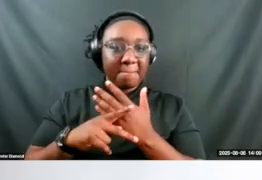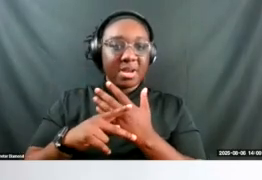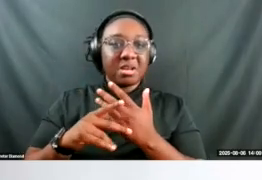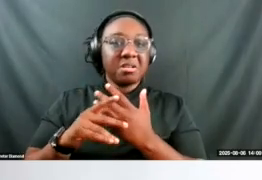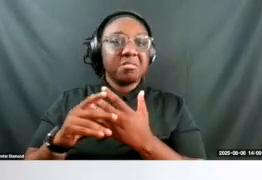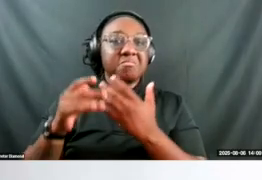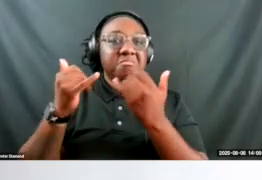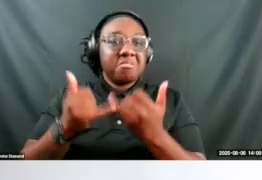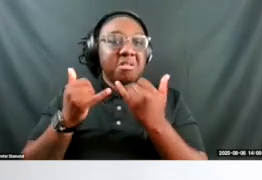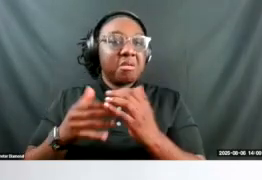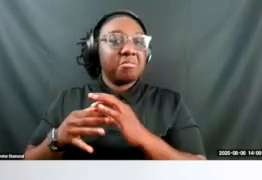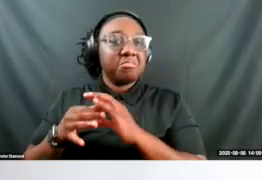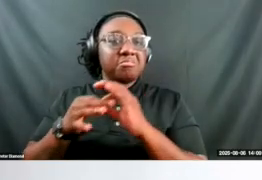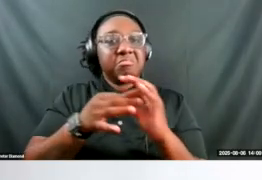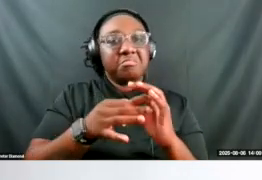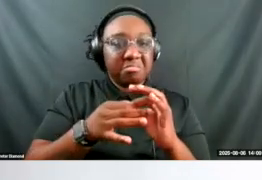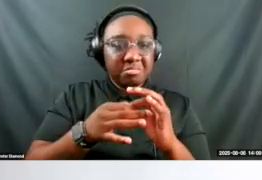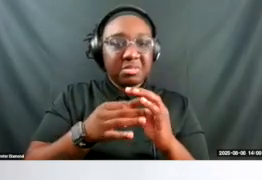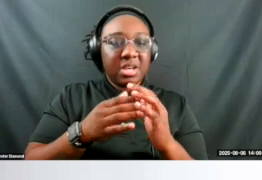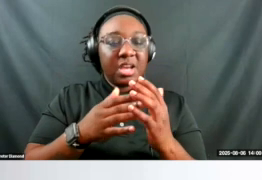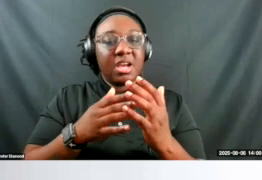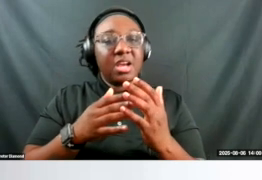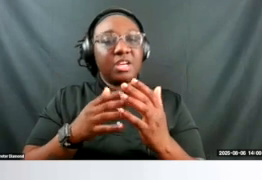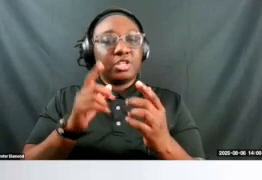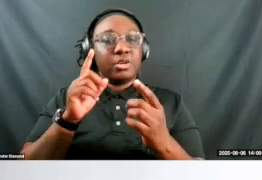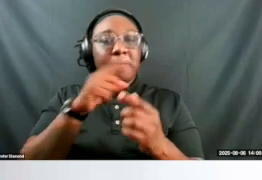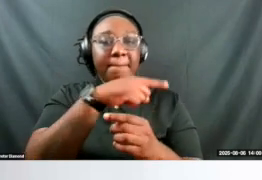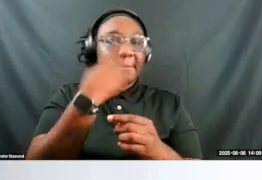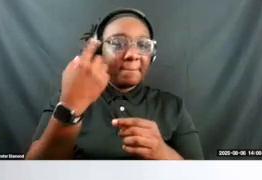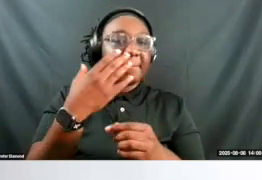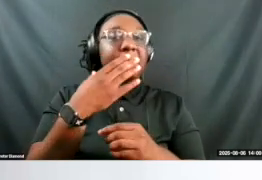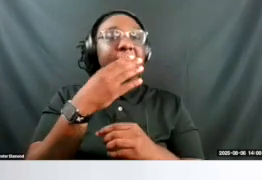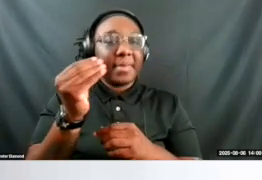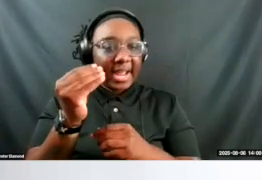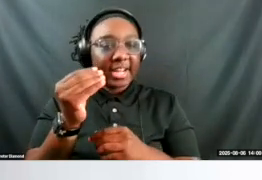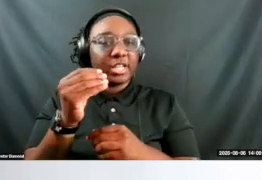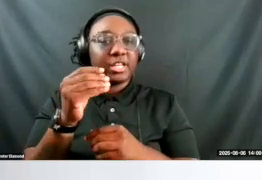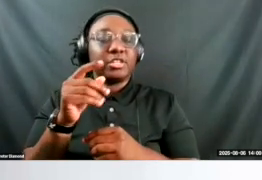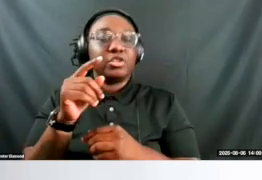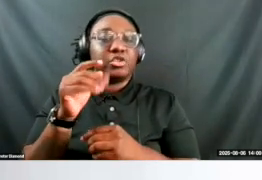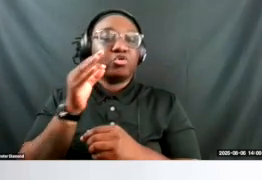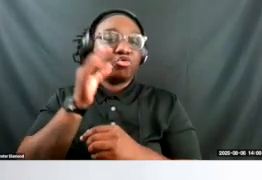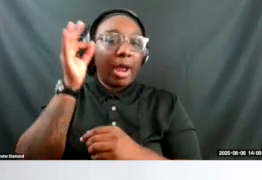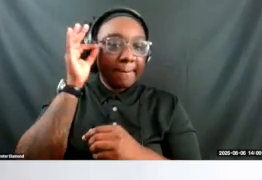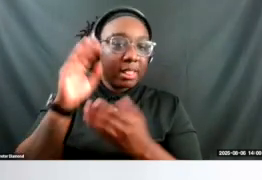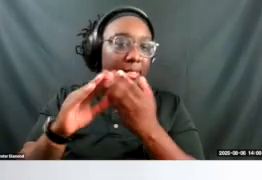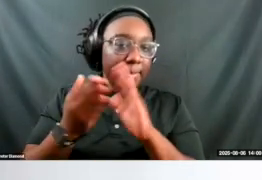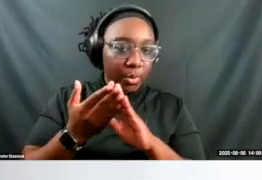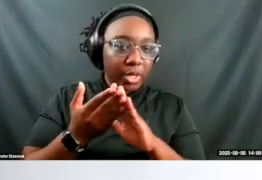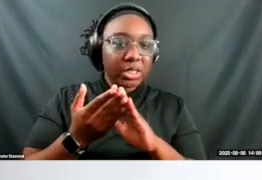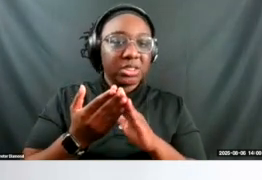technical skills so that these community-based organizations were better equipped to participate